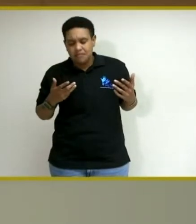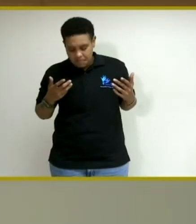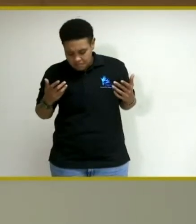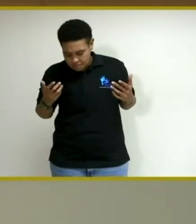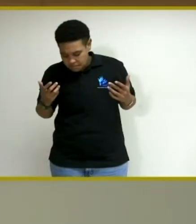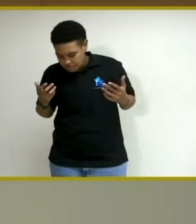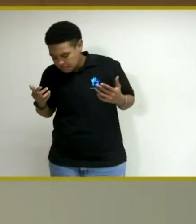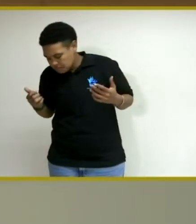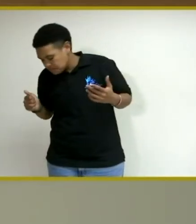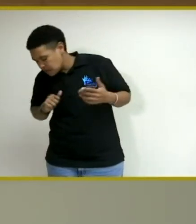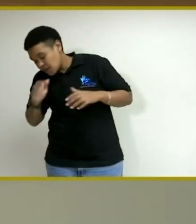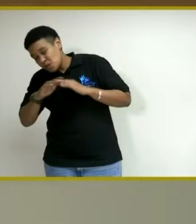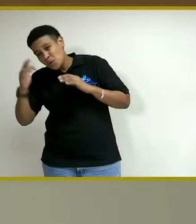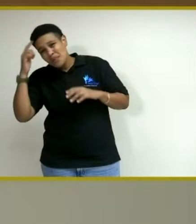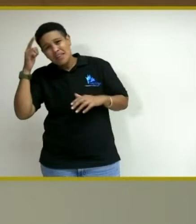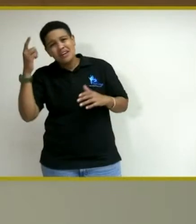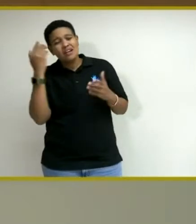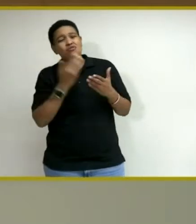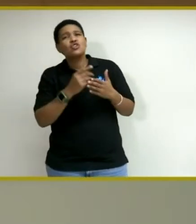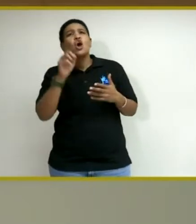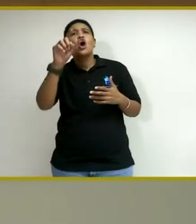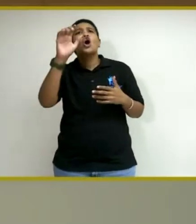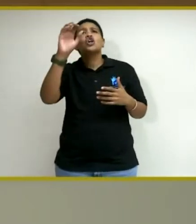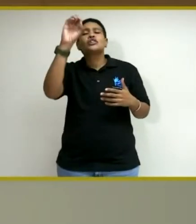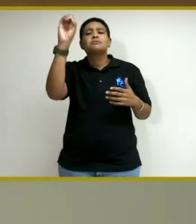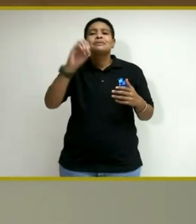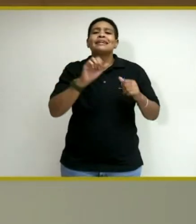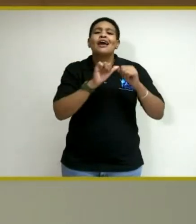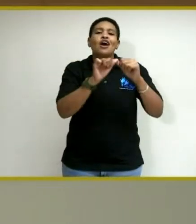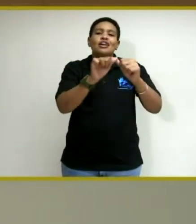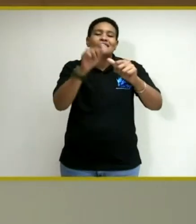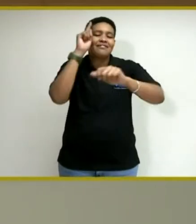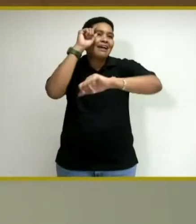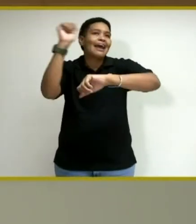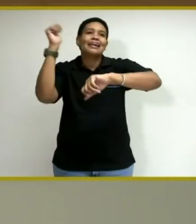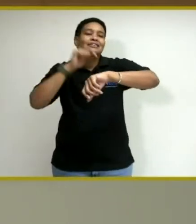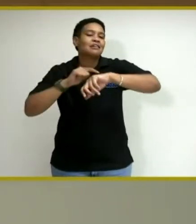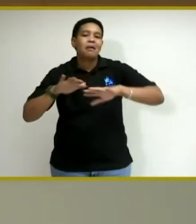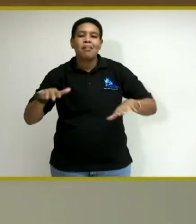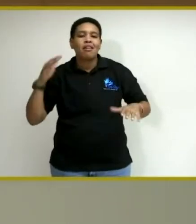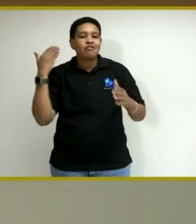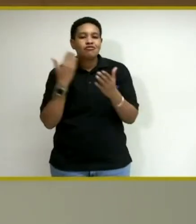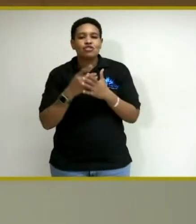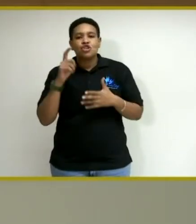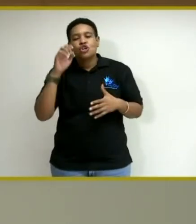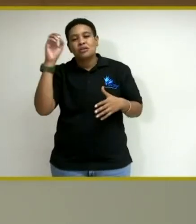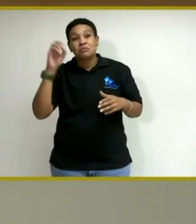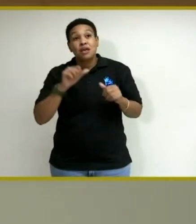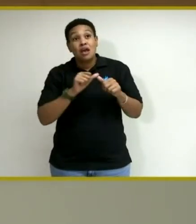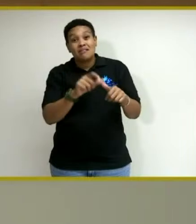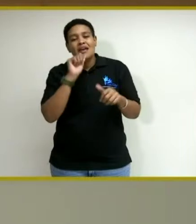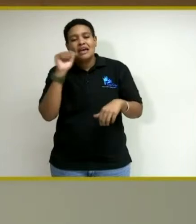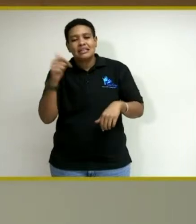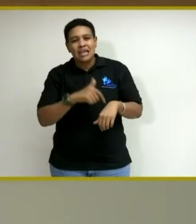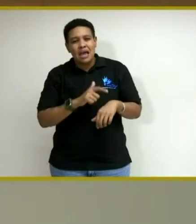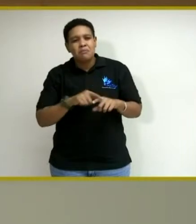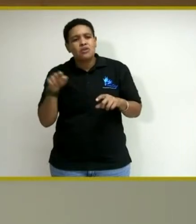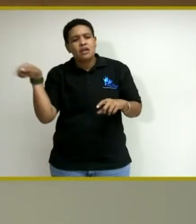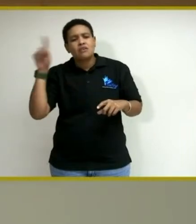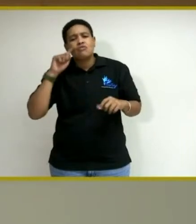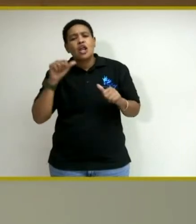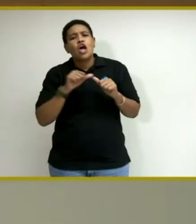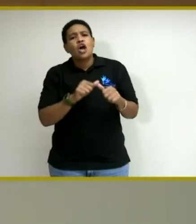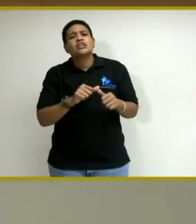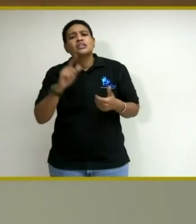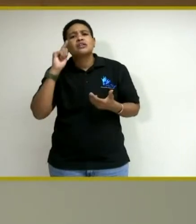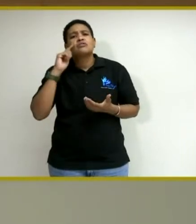I don't think they touched 100% consistently for any period of time at that time, but they have been consistently